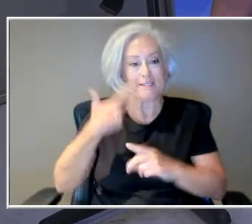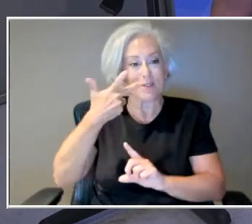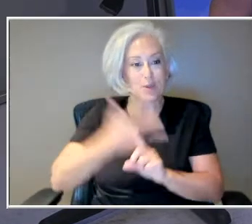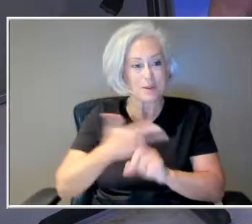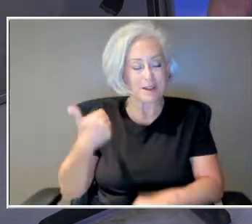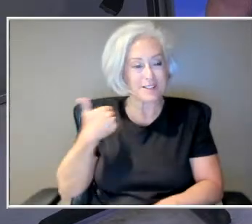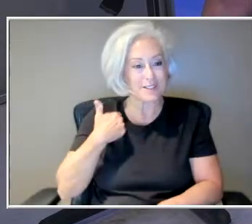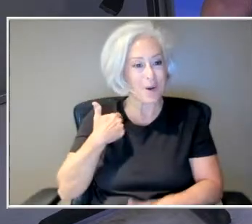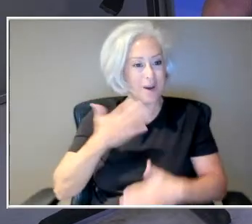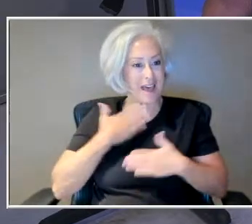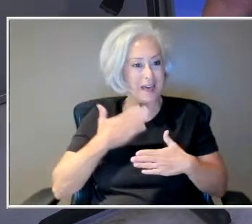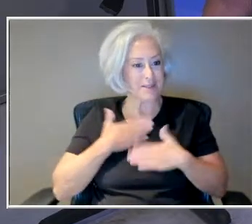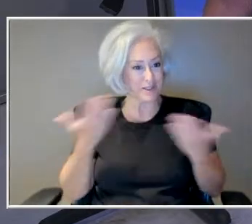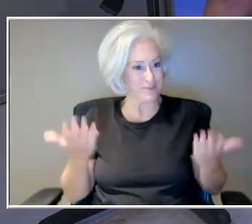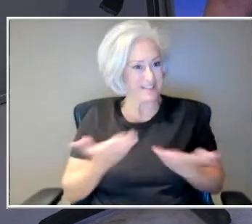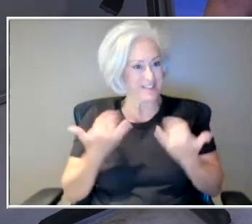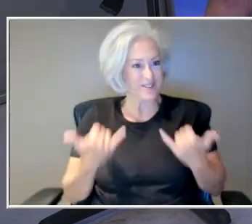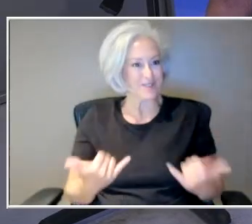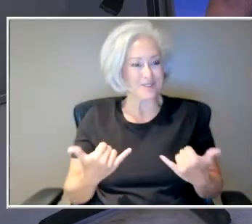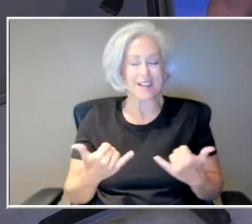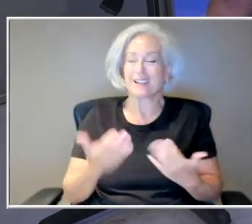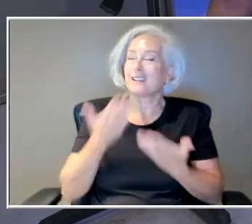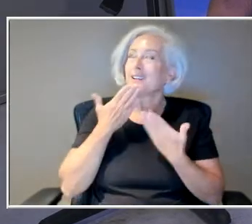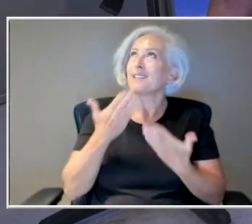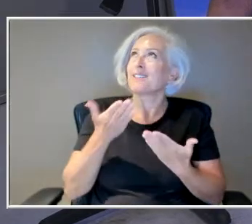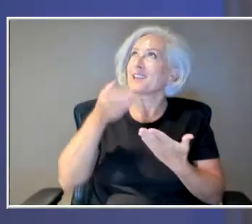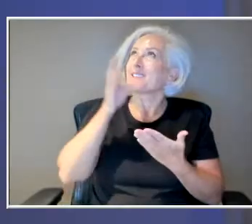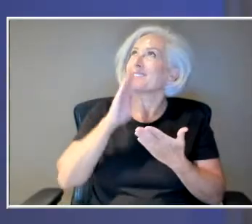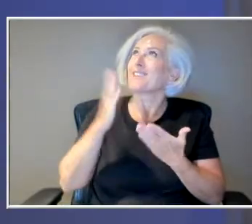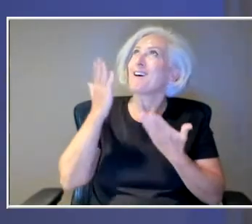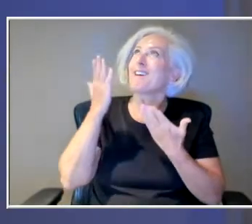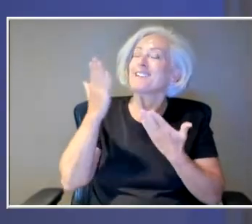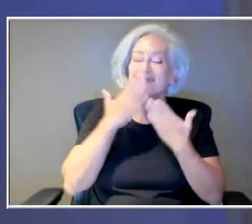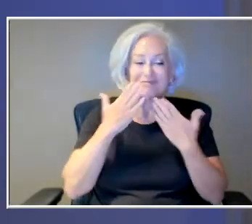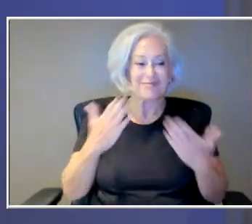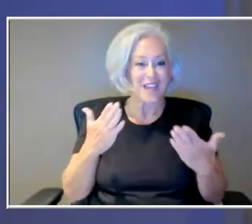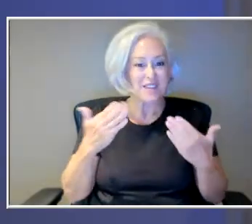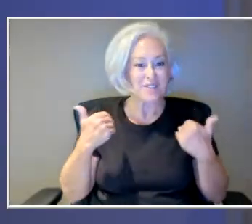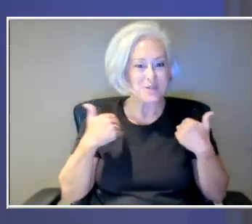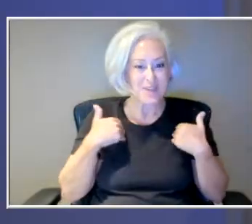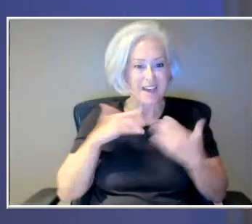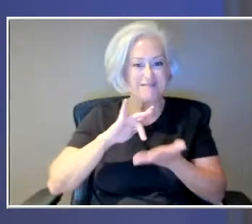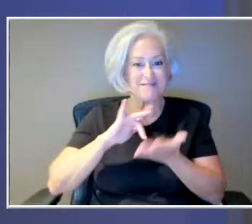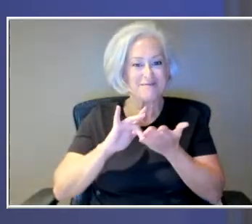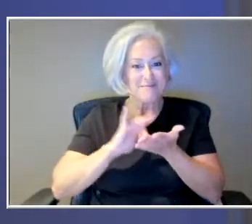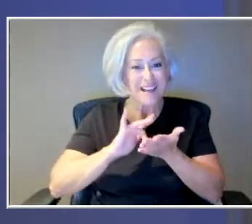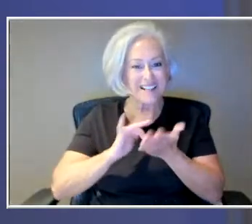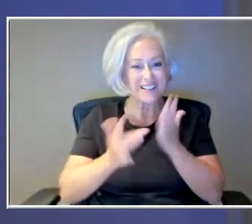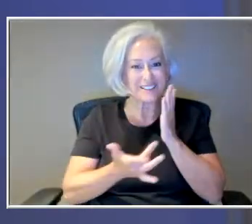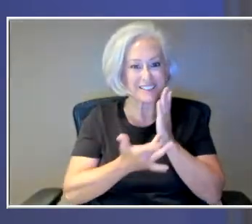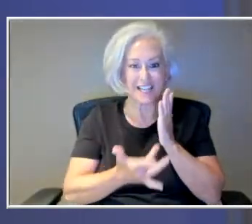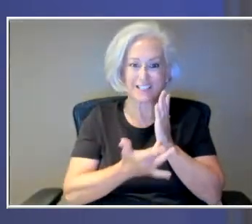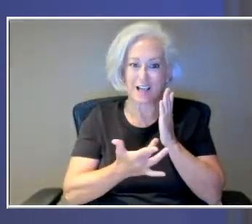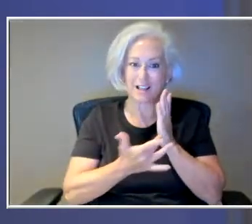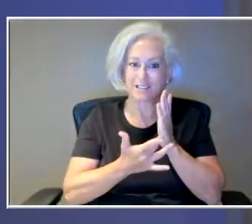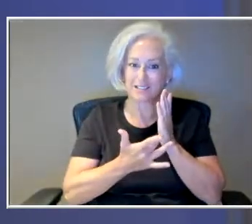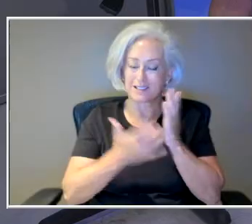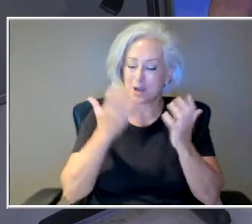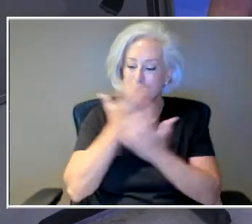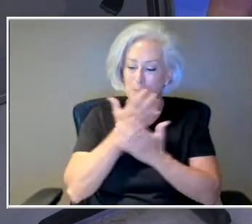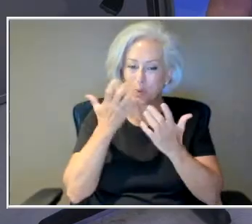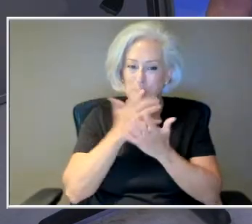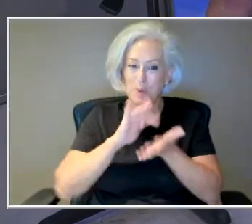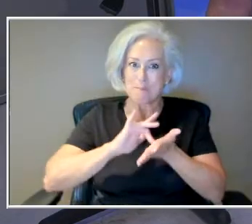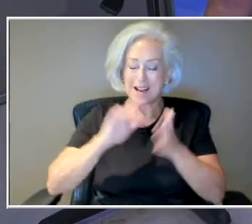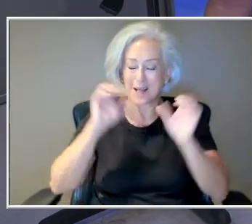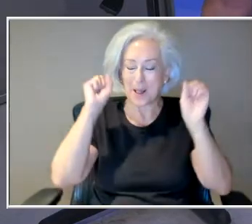very blessed by God, and I'm just so thankful that we have this medical technology, because it's a medical miracle. Well, we're